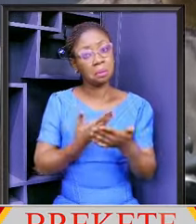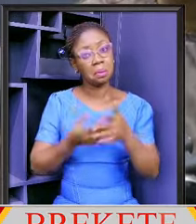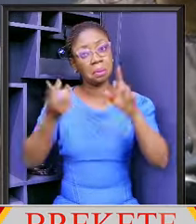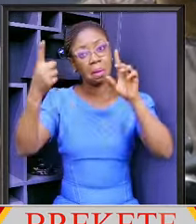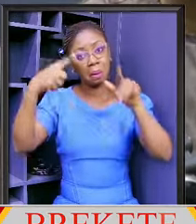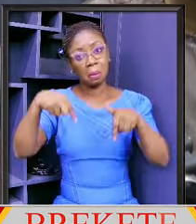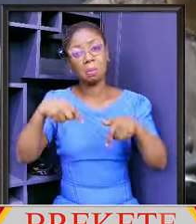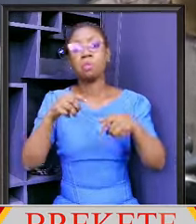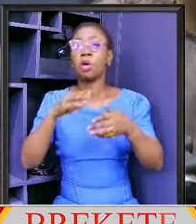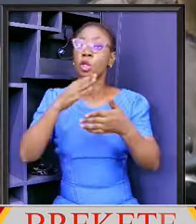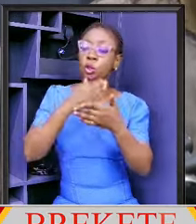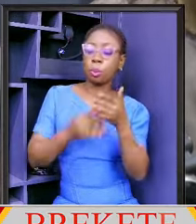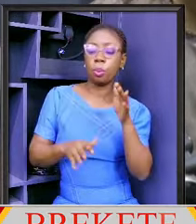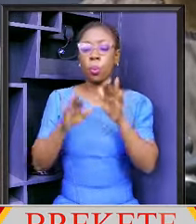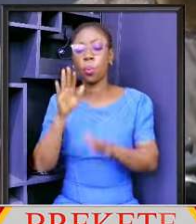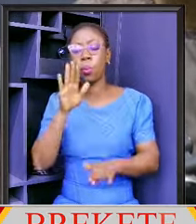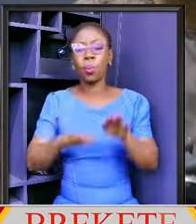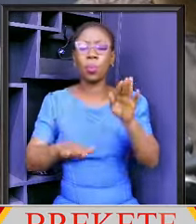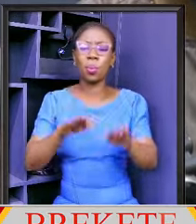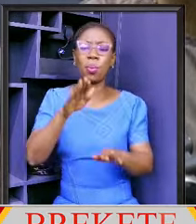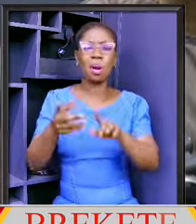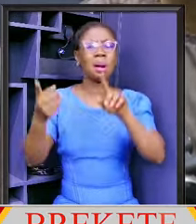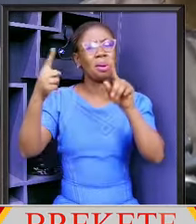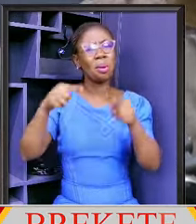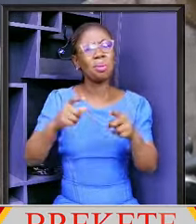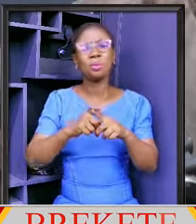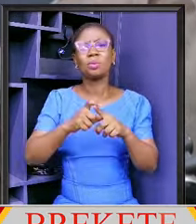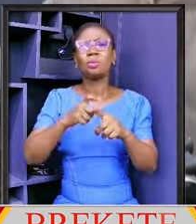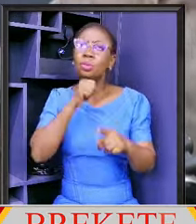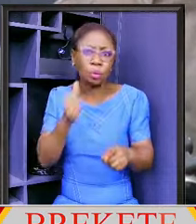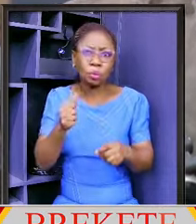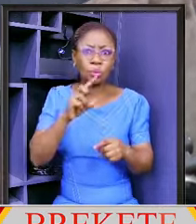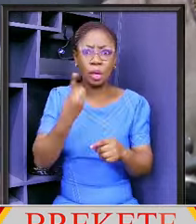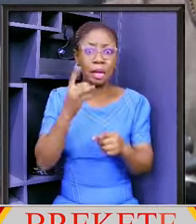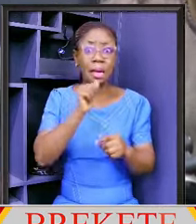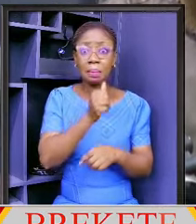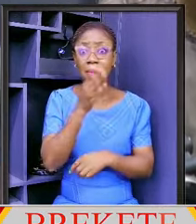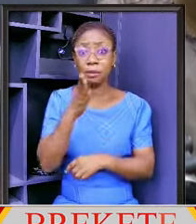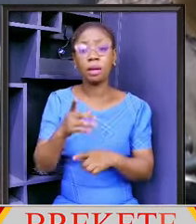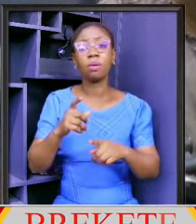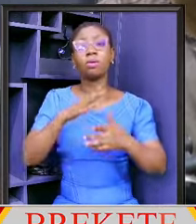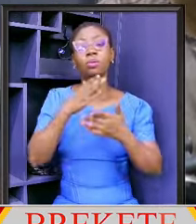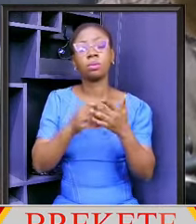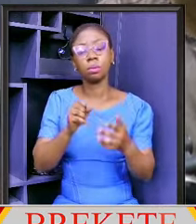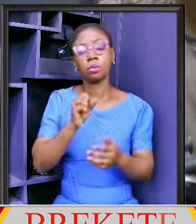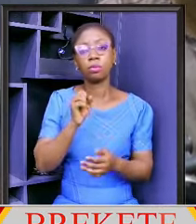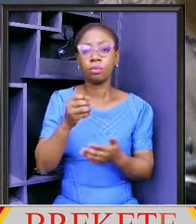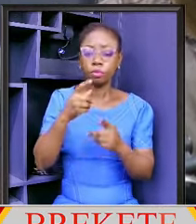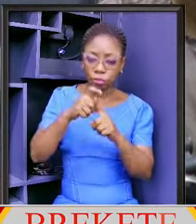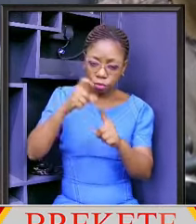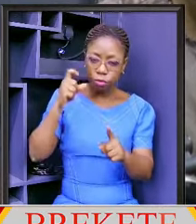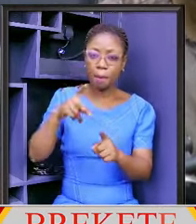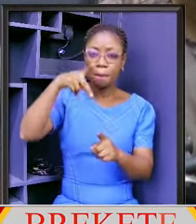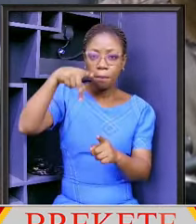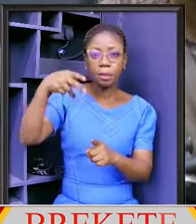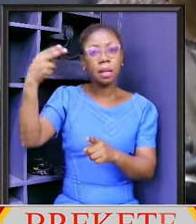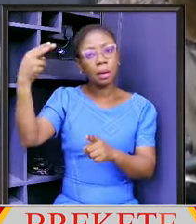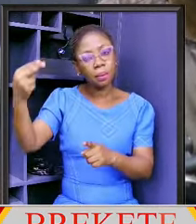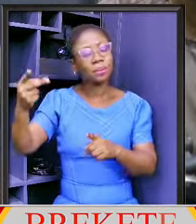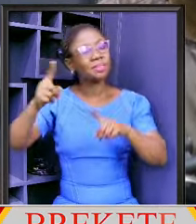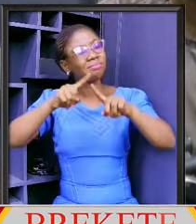are not even from Abuja. Some from Port Harcourt. Some from only God knows where. I